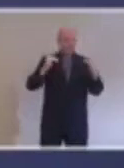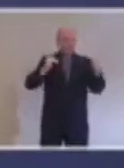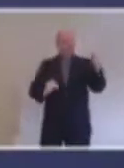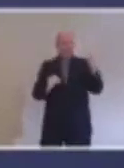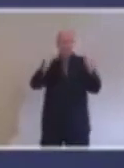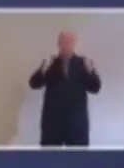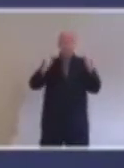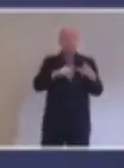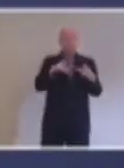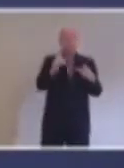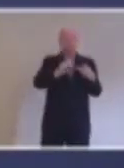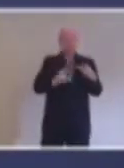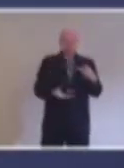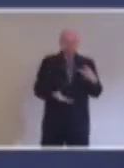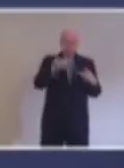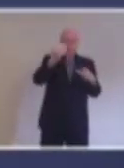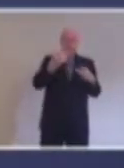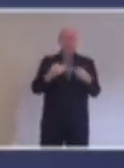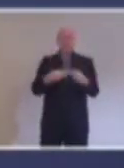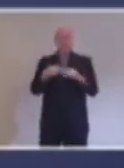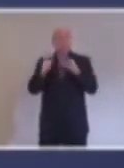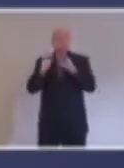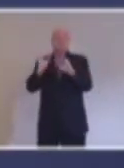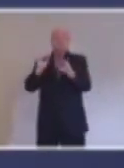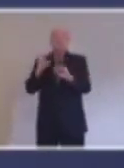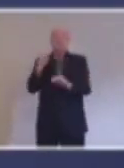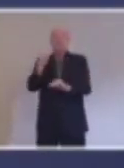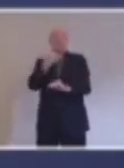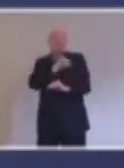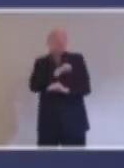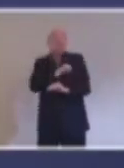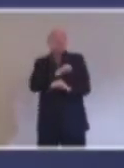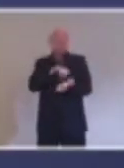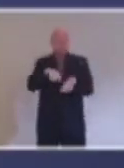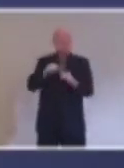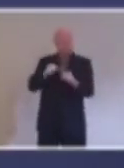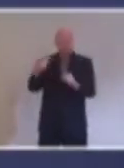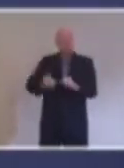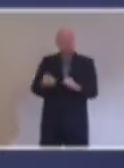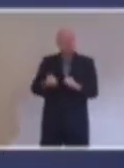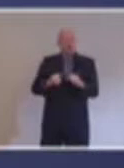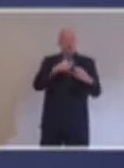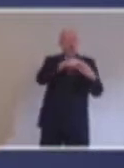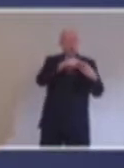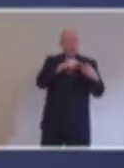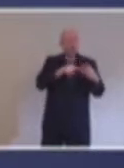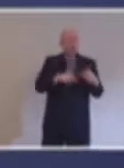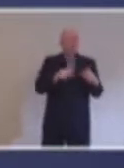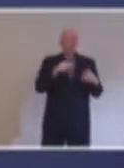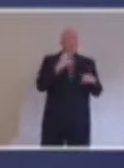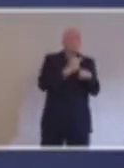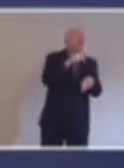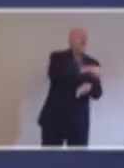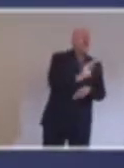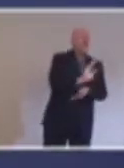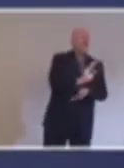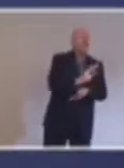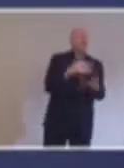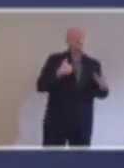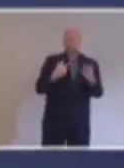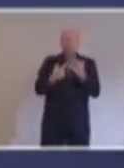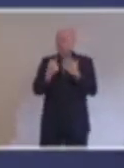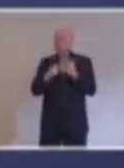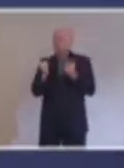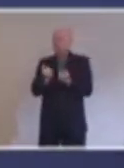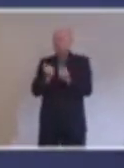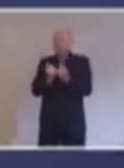investing massively in our schools. I'm thinking not just about the inputs, but about the outputs, the changes in the lives of